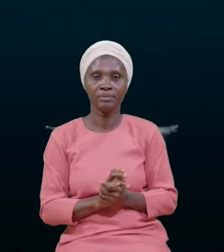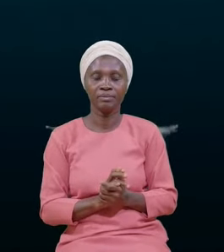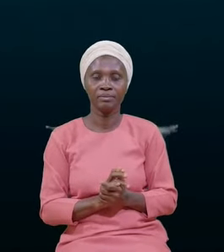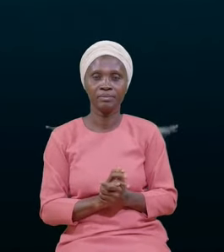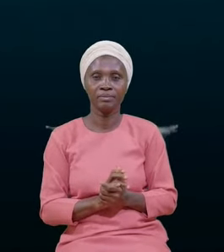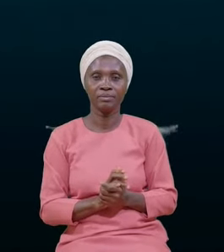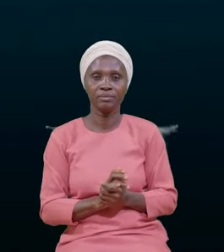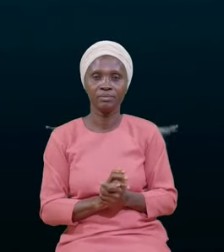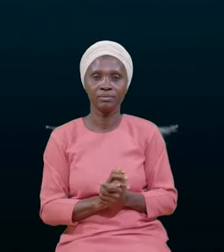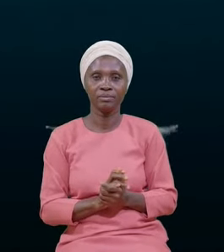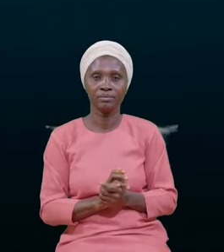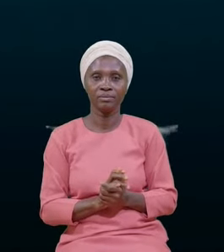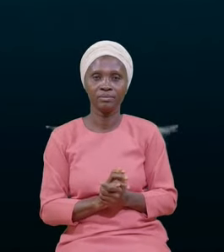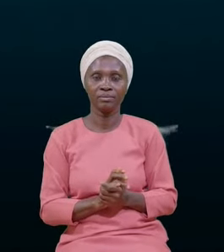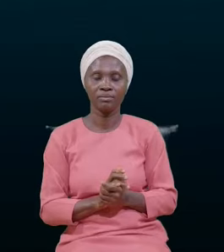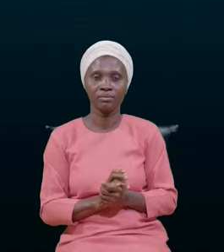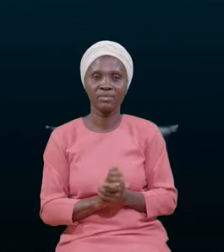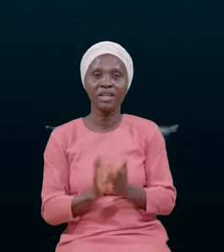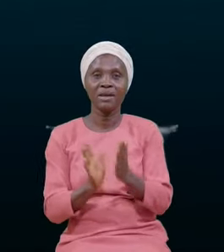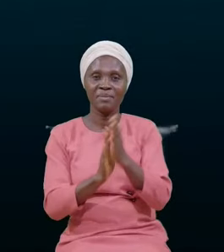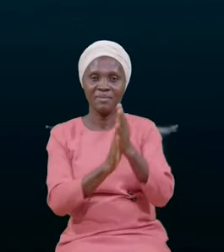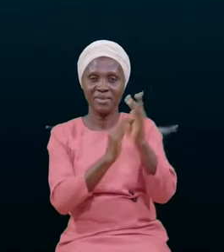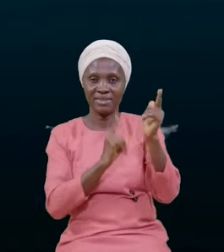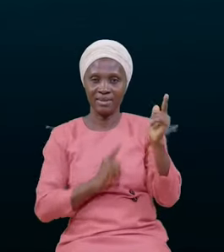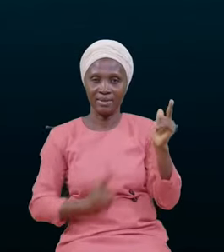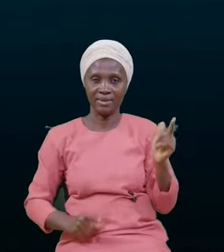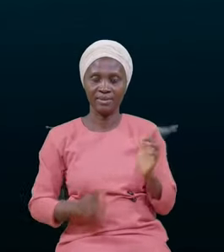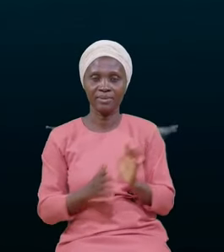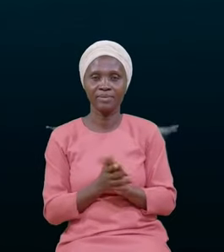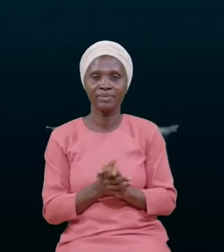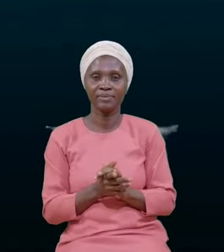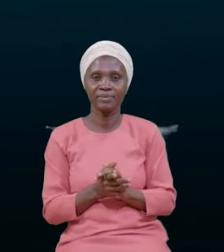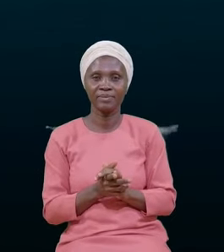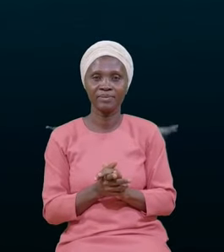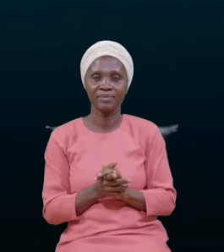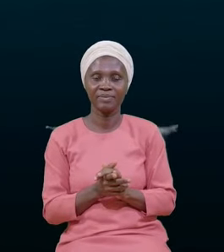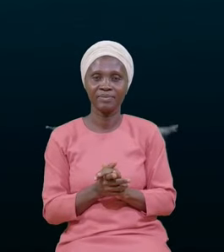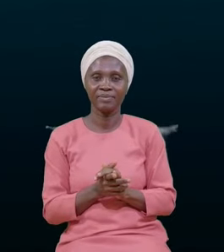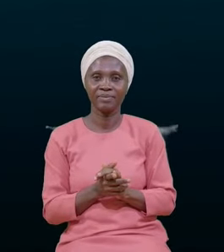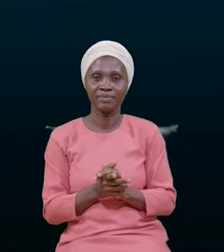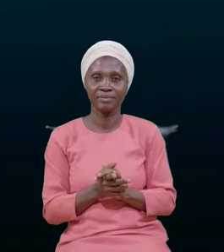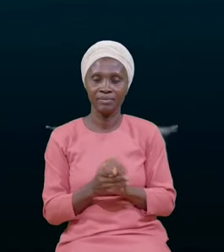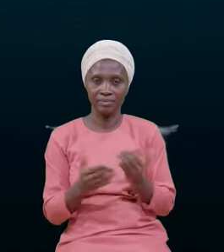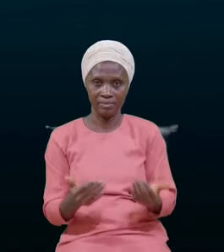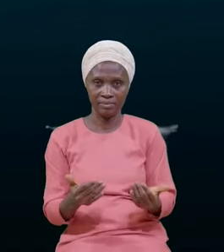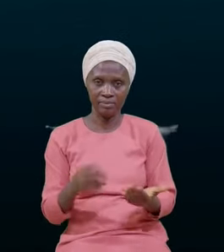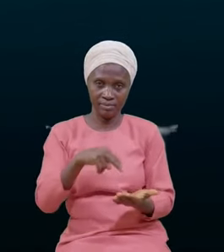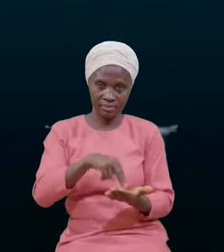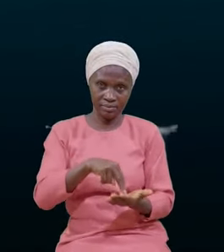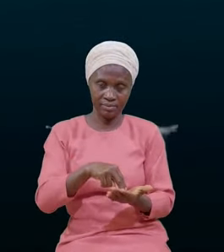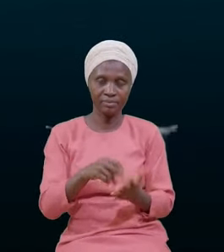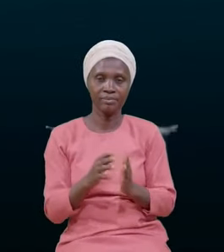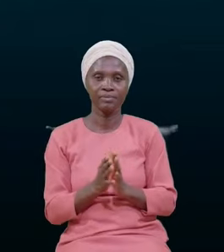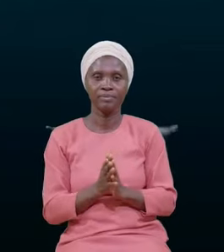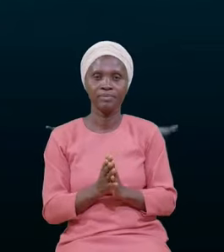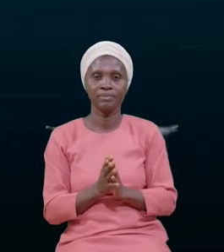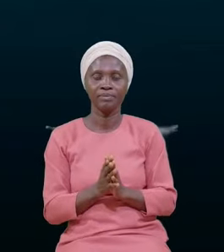amen praise the Lord shall We rise up on our feet